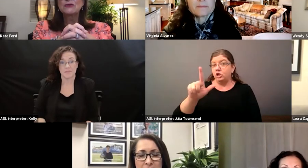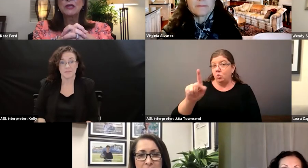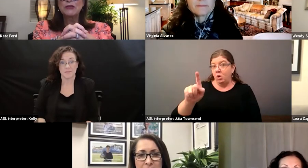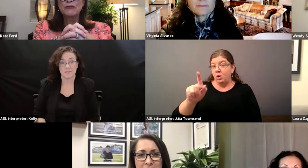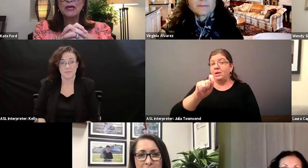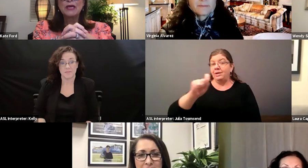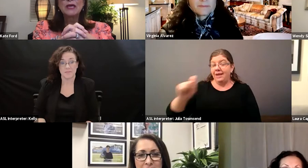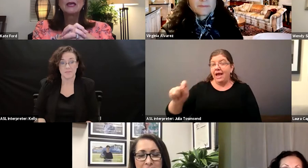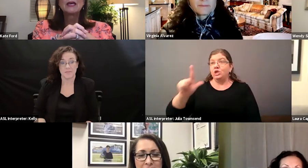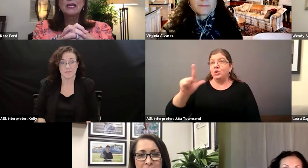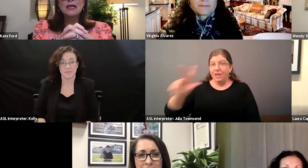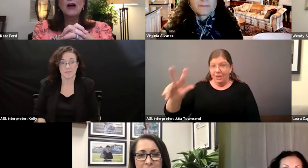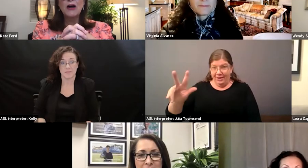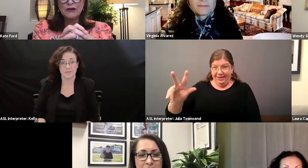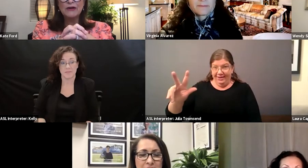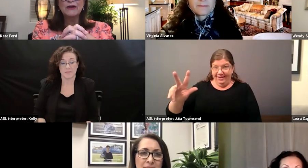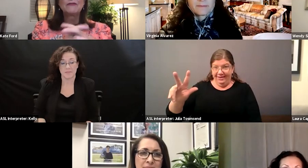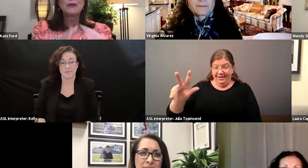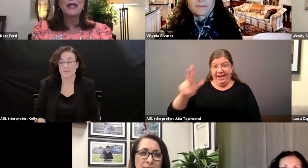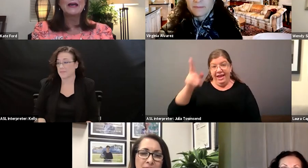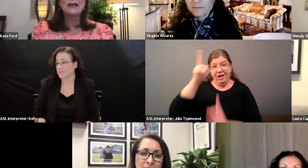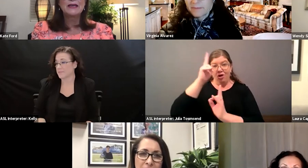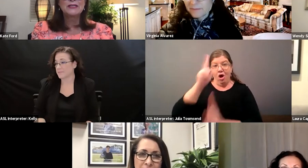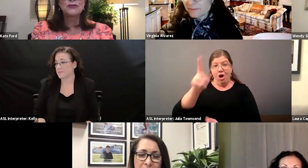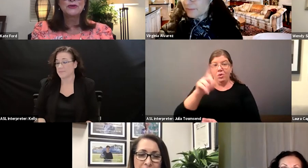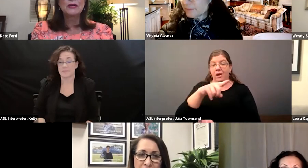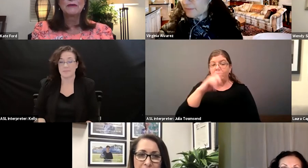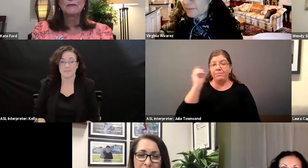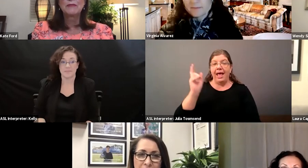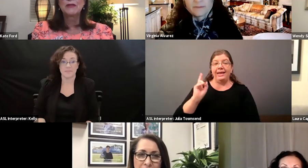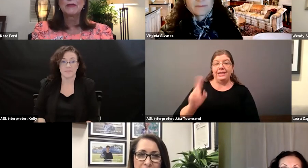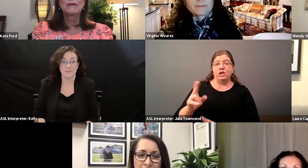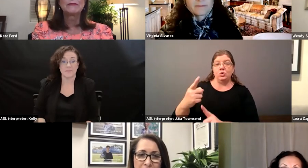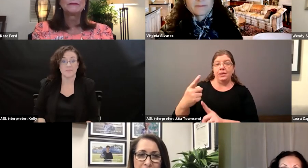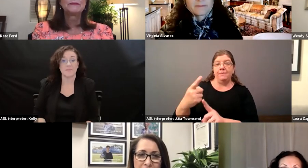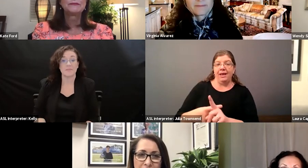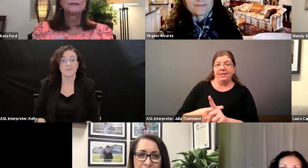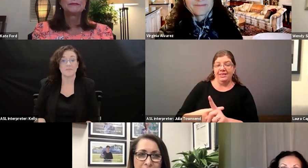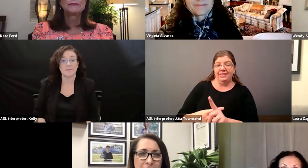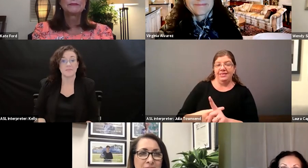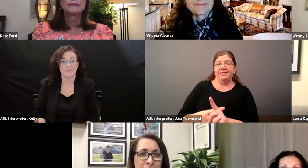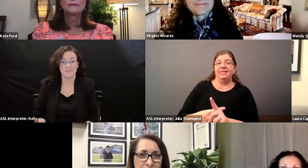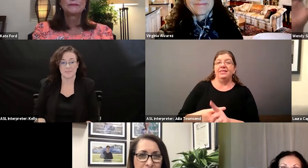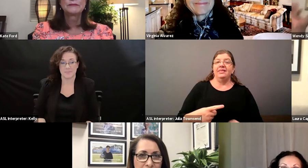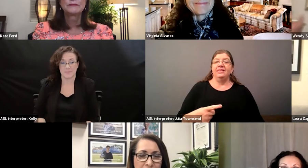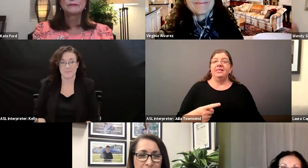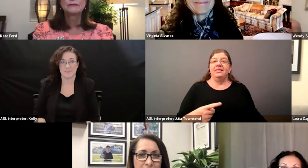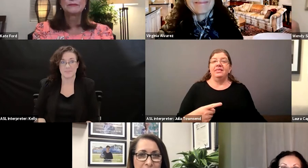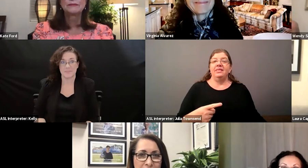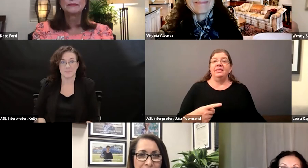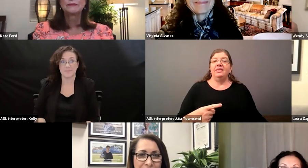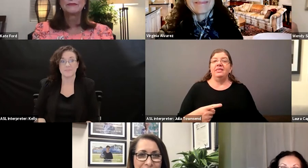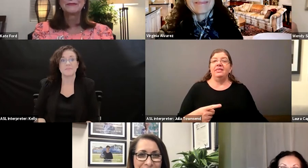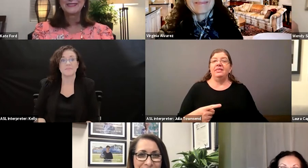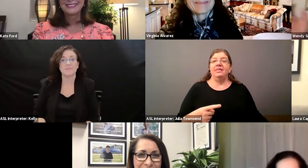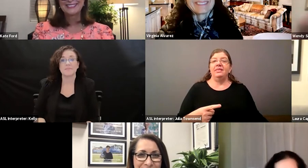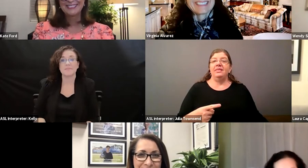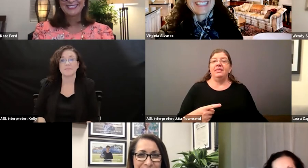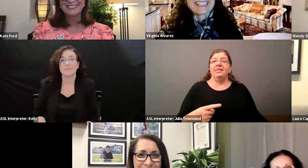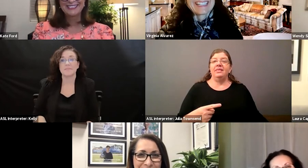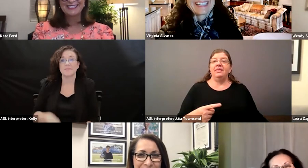2020-21-23 in honor of black history month i hope hardly